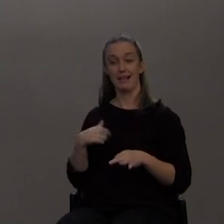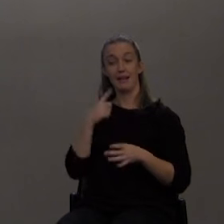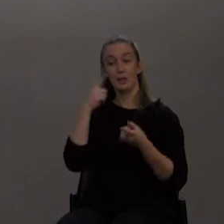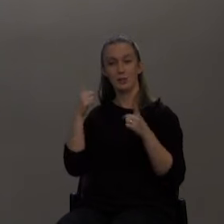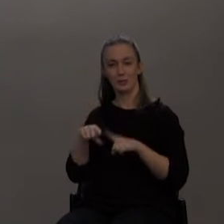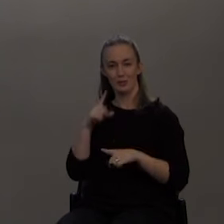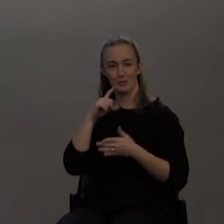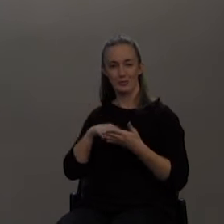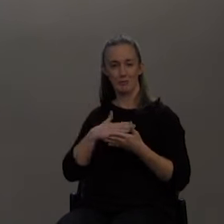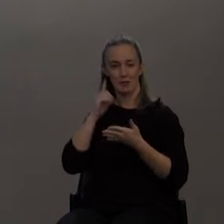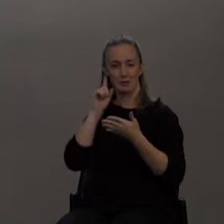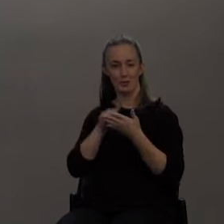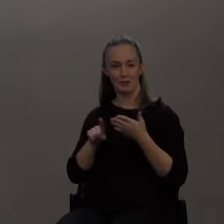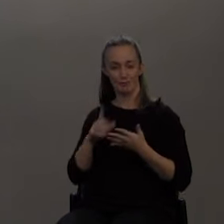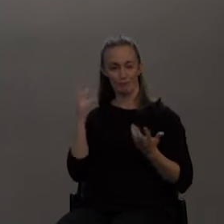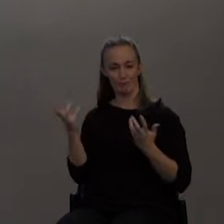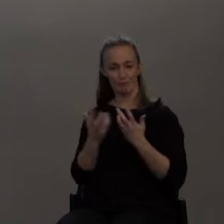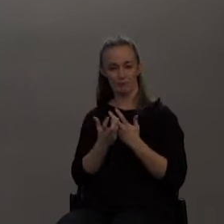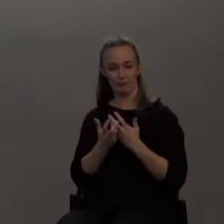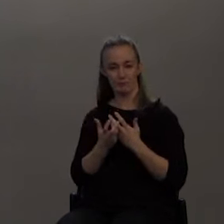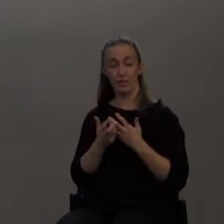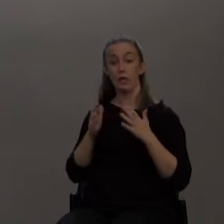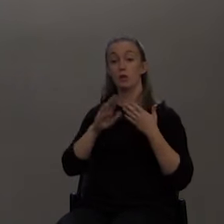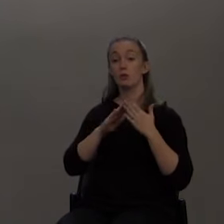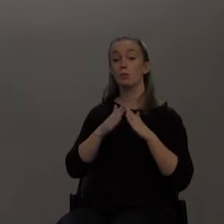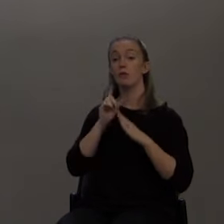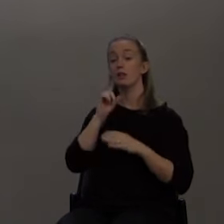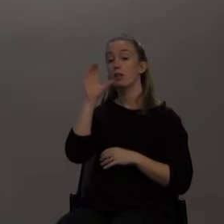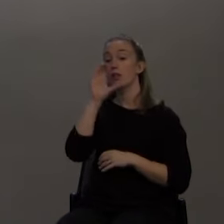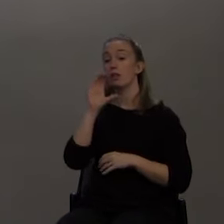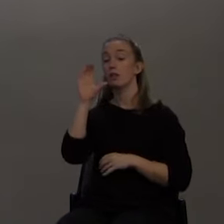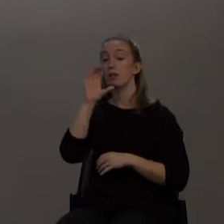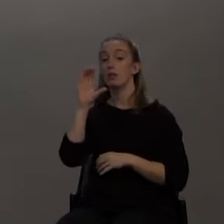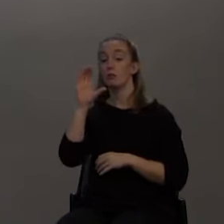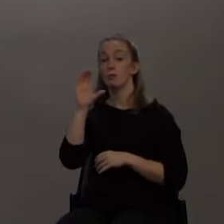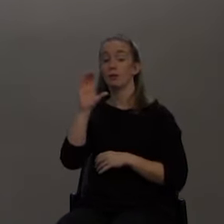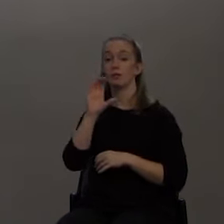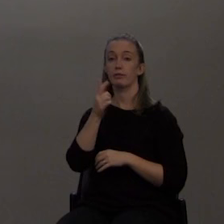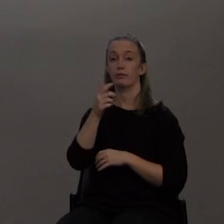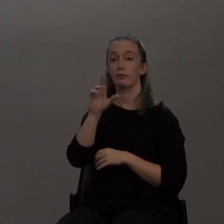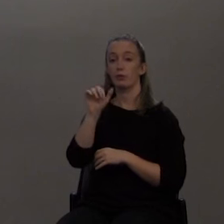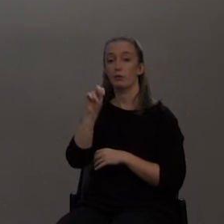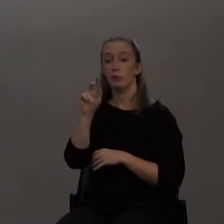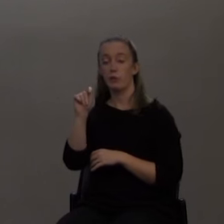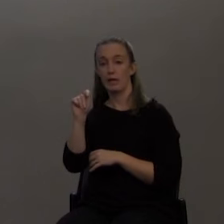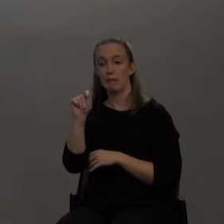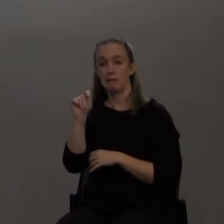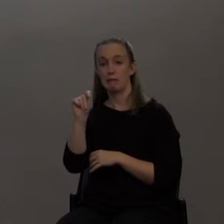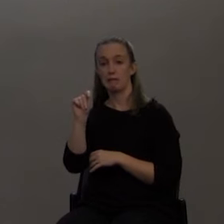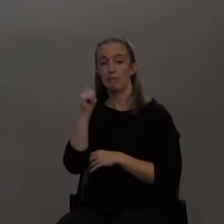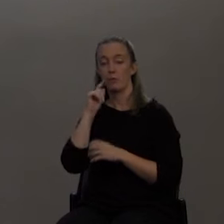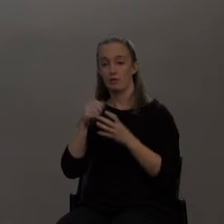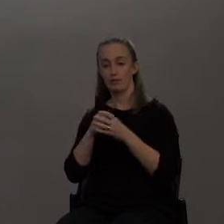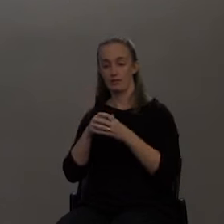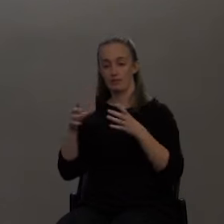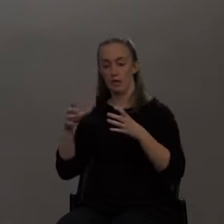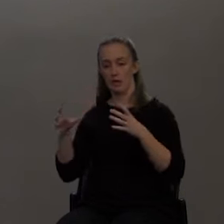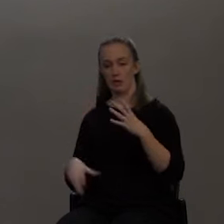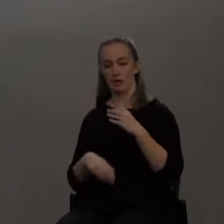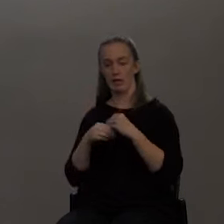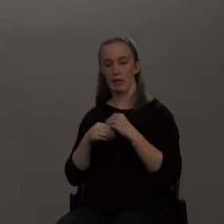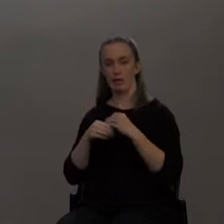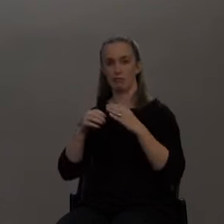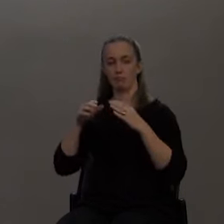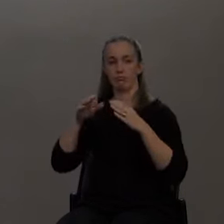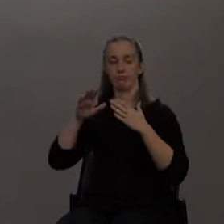is why the community is pursuing these grants to expand the technical colleges to produce more, is to turn out more quality